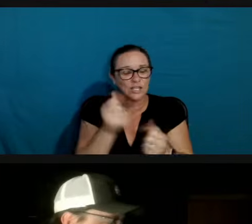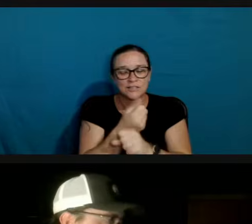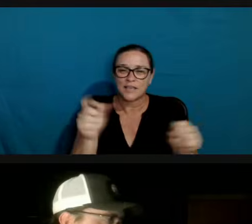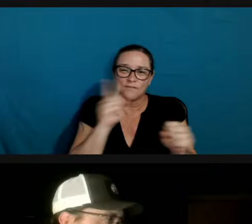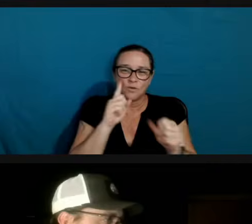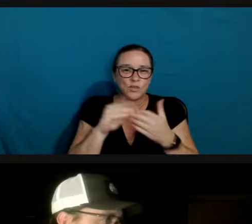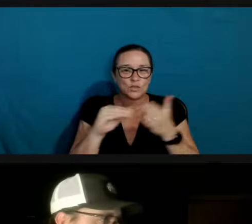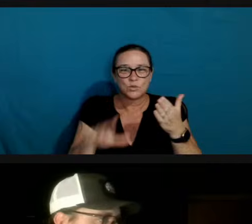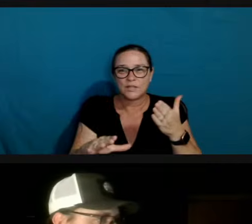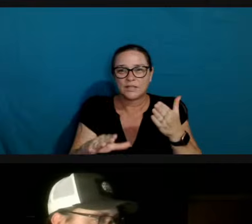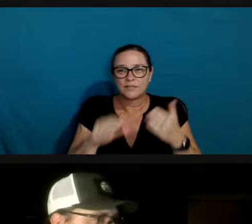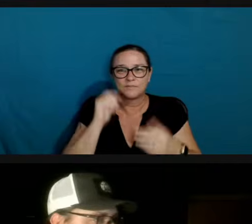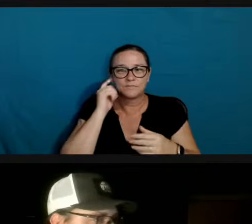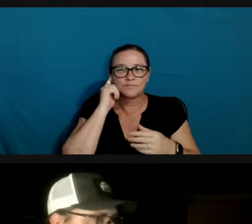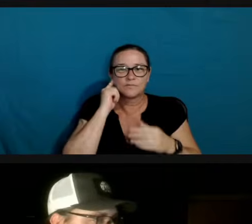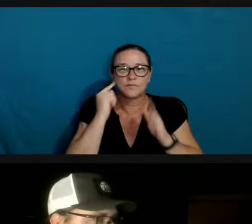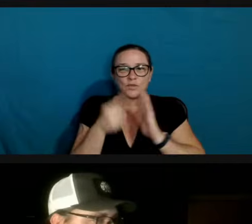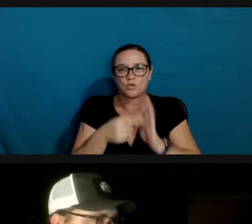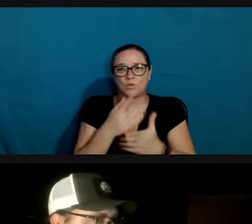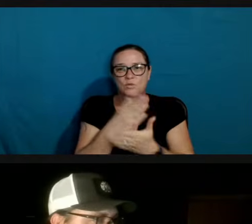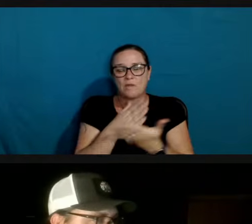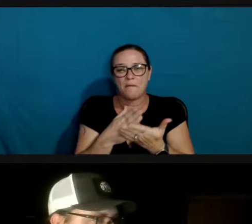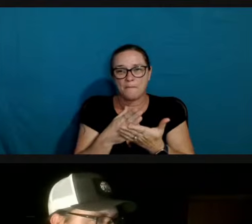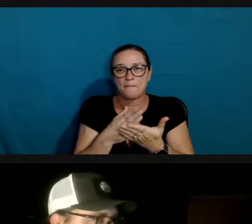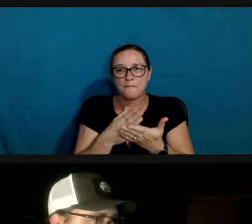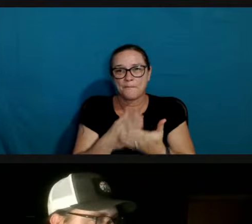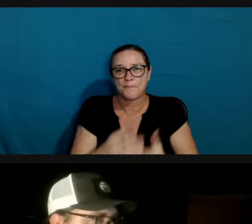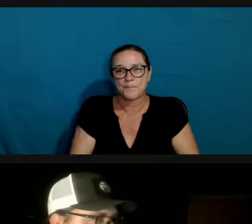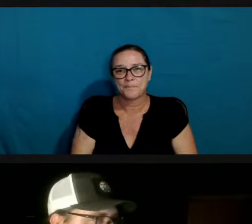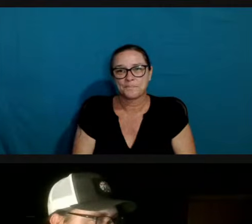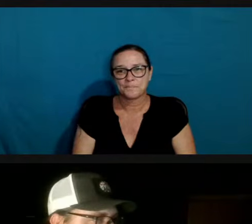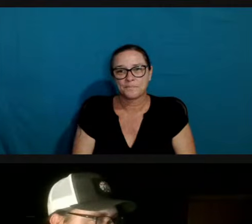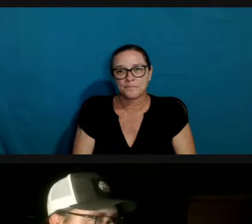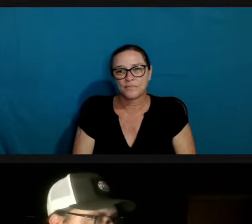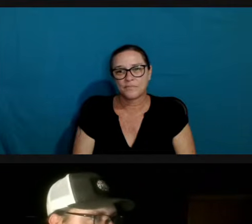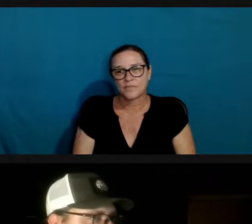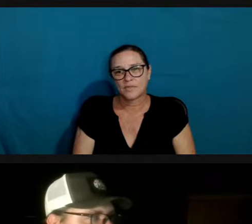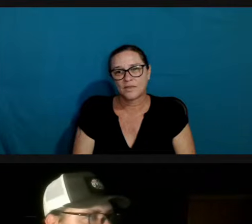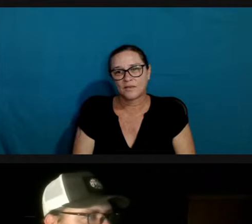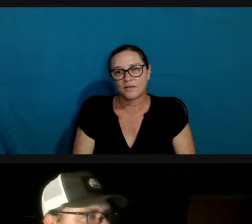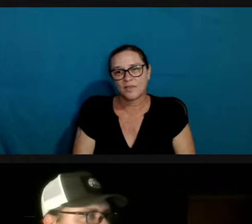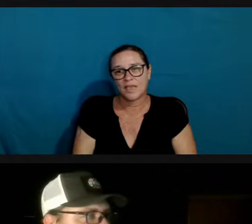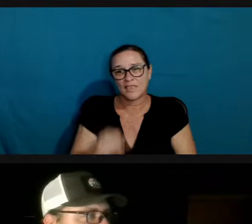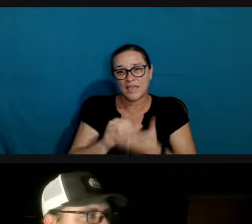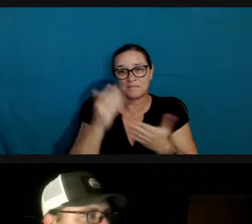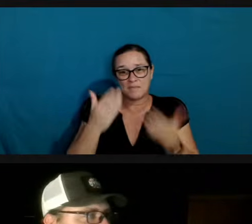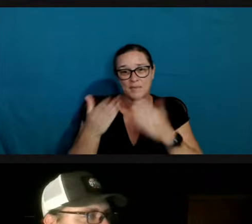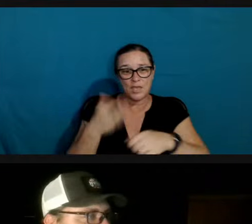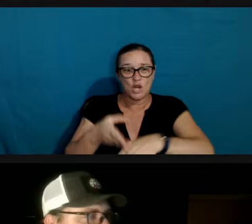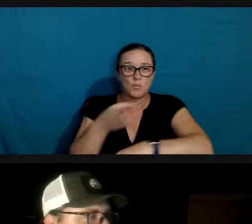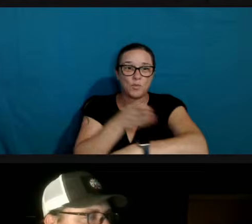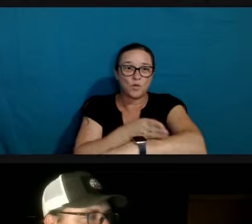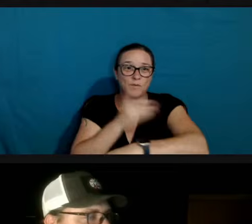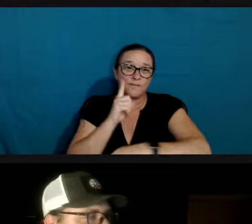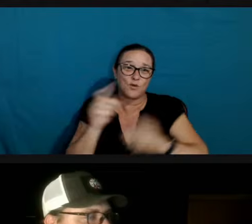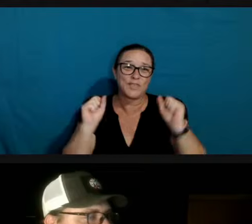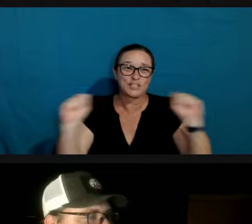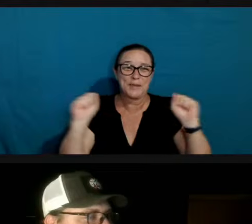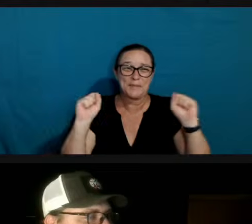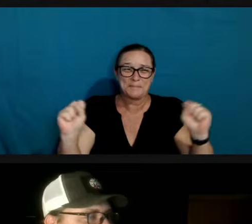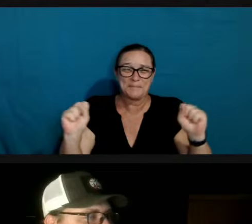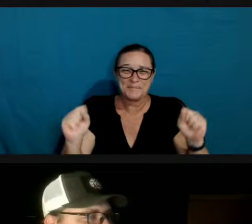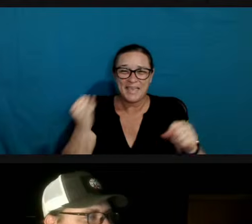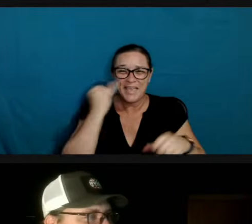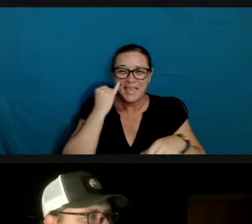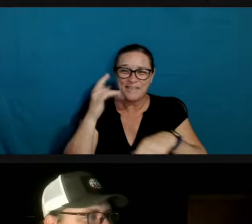just show some of that. There it is. Now that's probably damage. That might be an improvement for the gym. If anybody has ever been to a